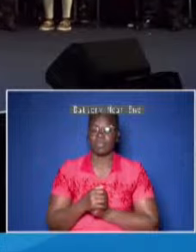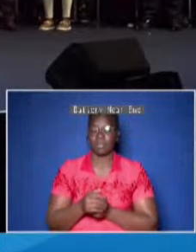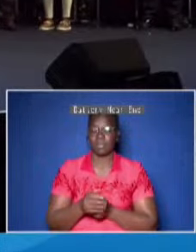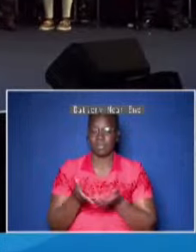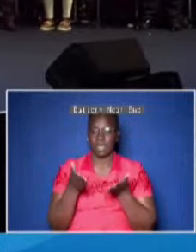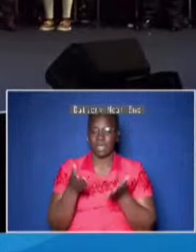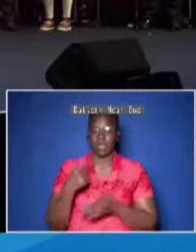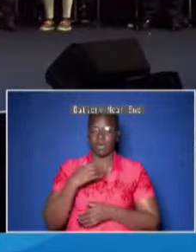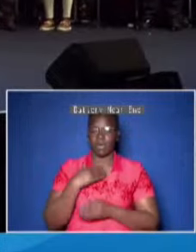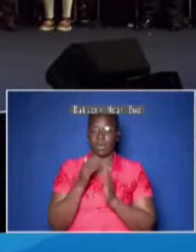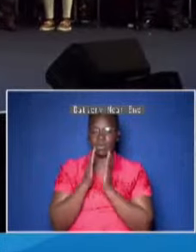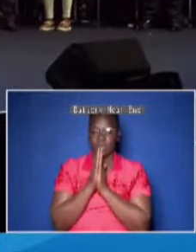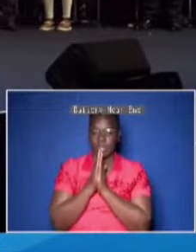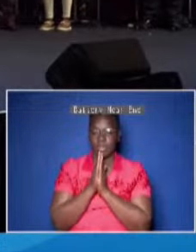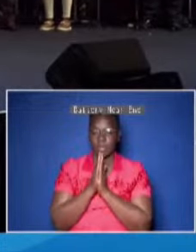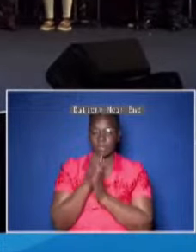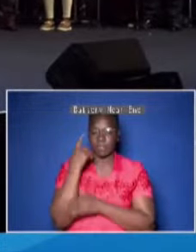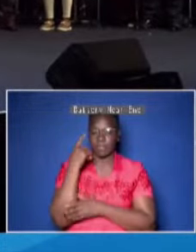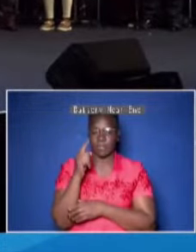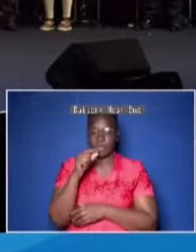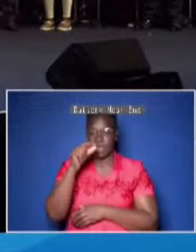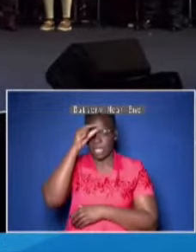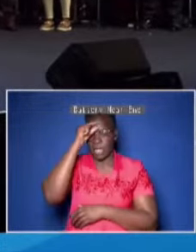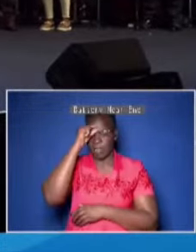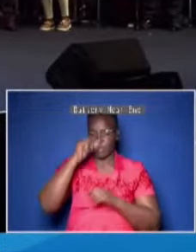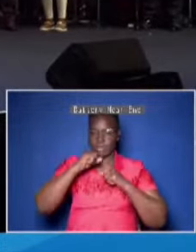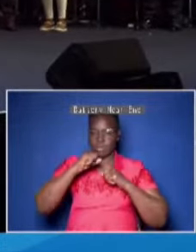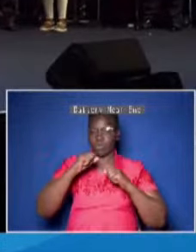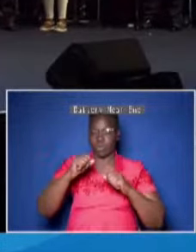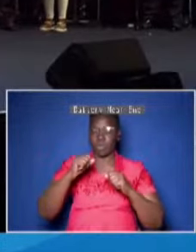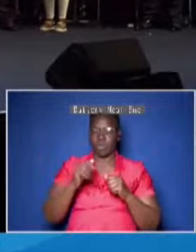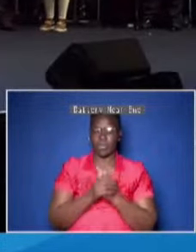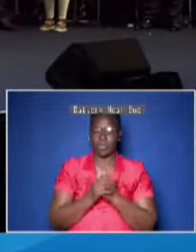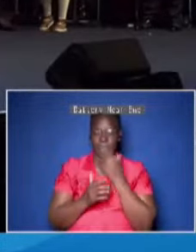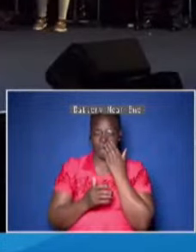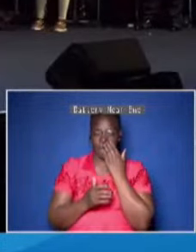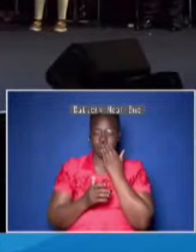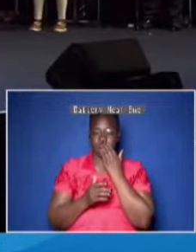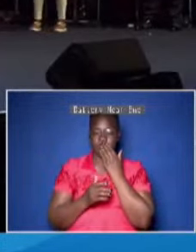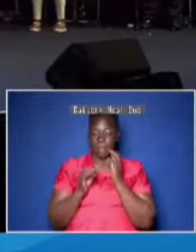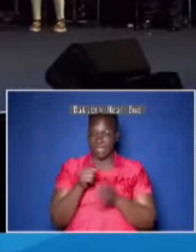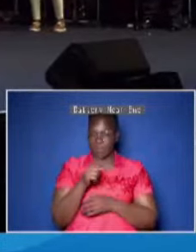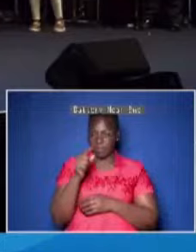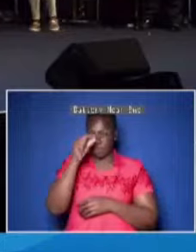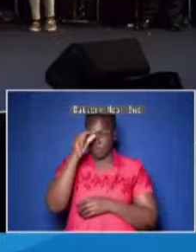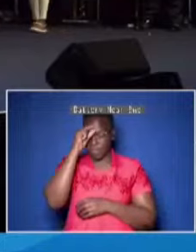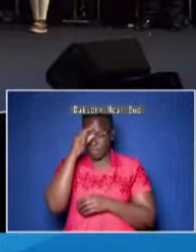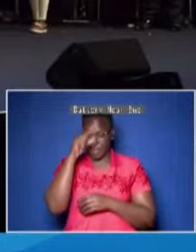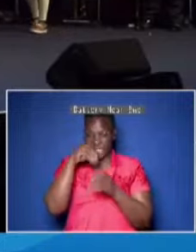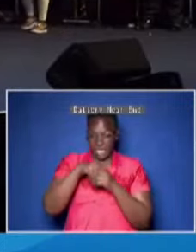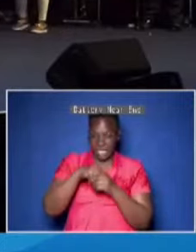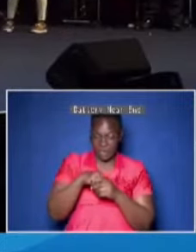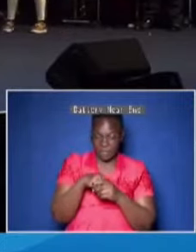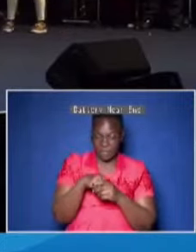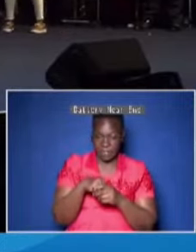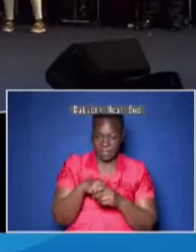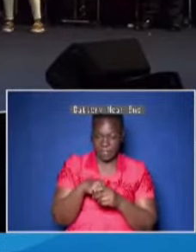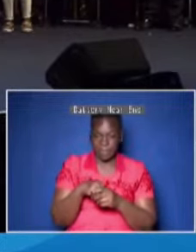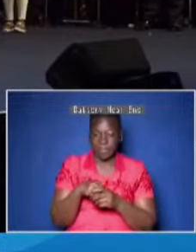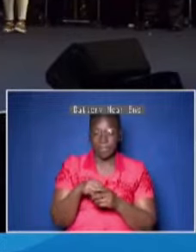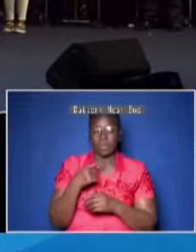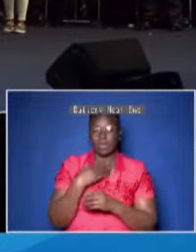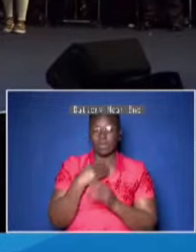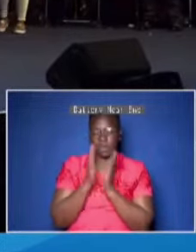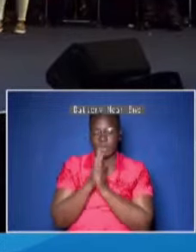me to pray for them some government officials if you are in government and want me to